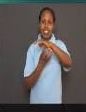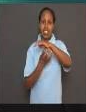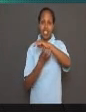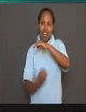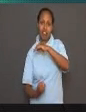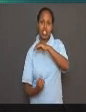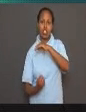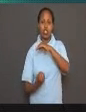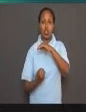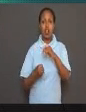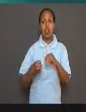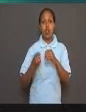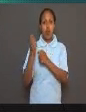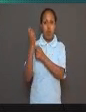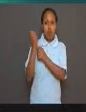gravitational pull.